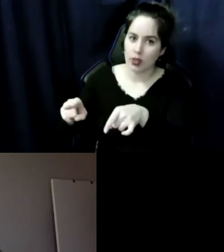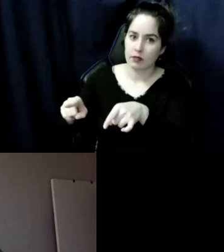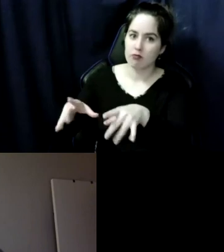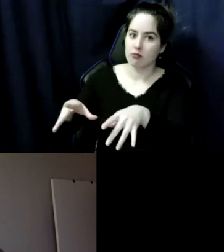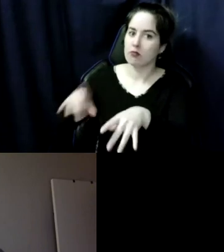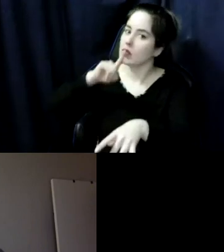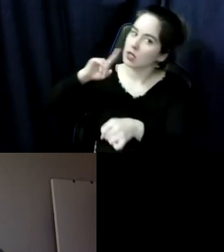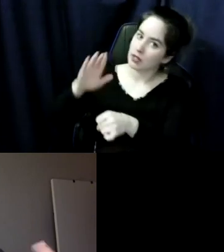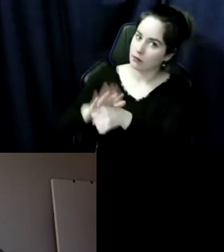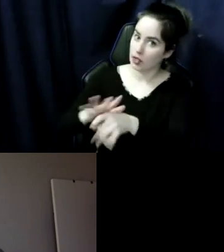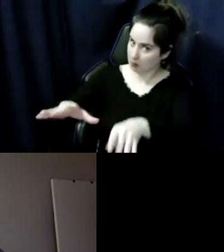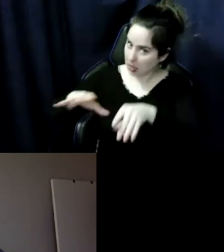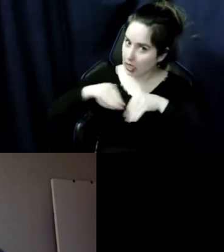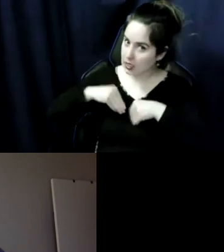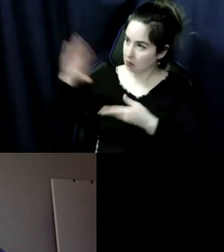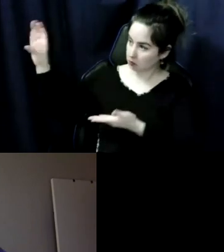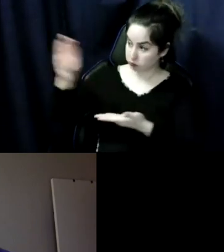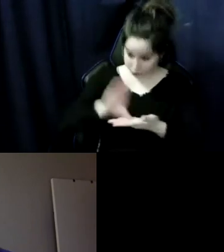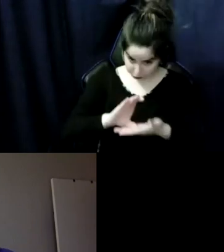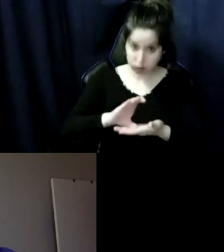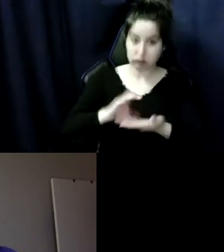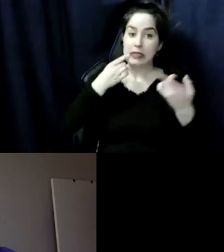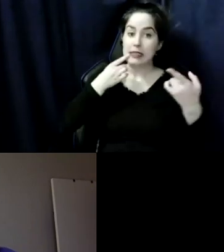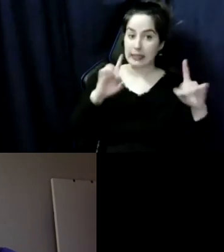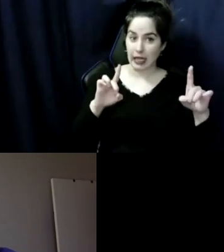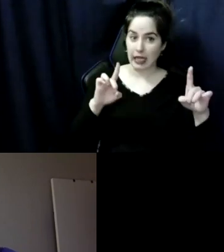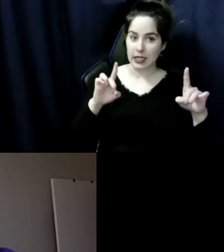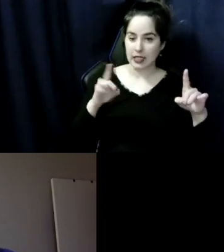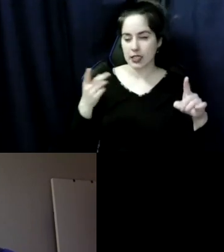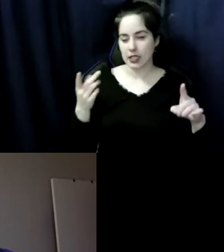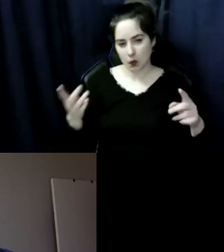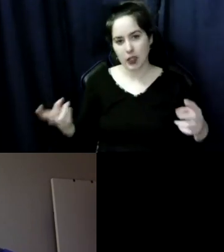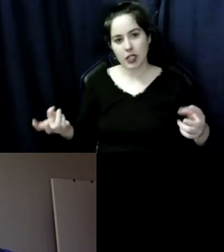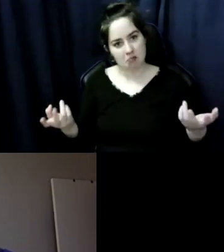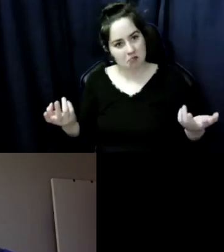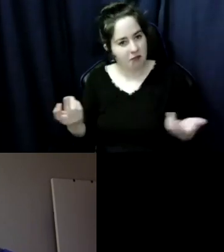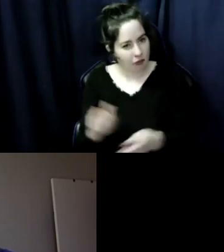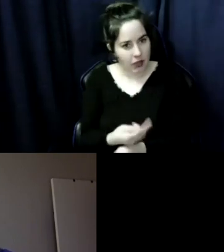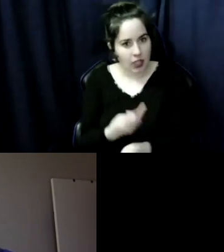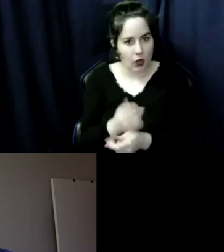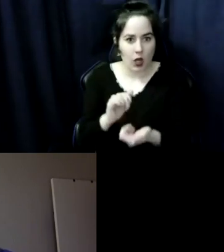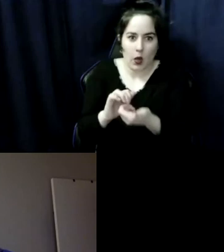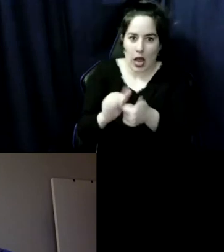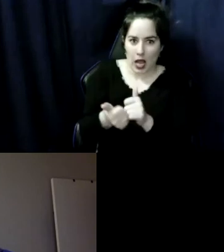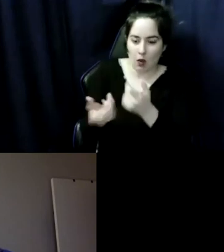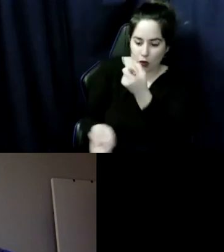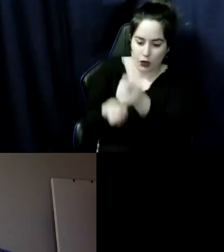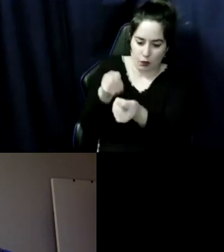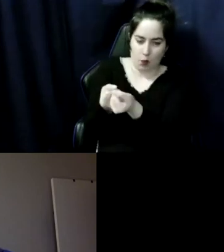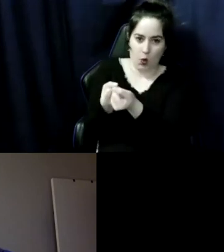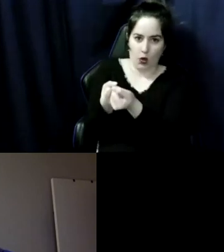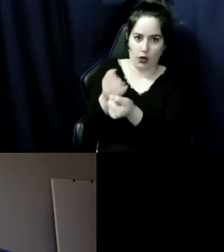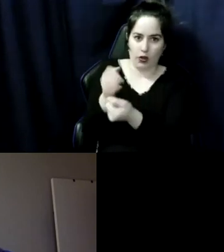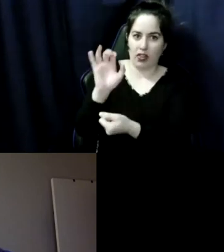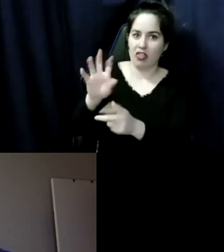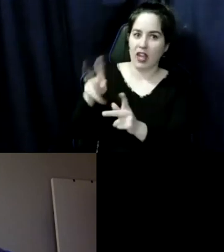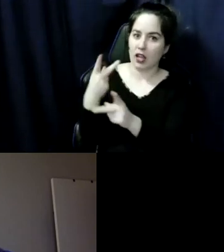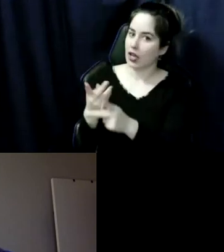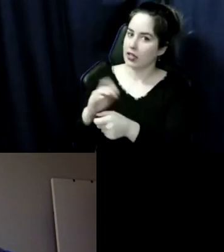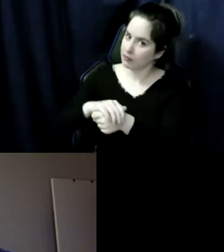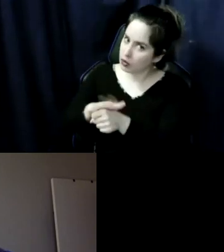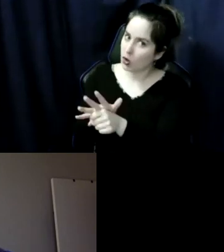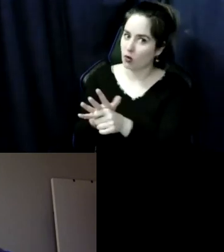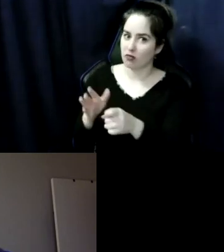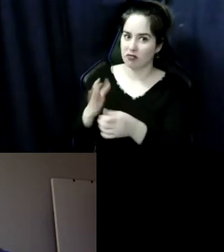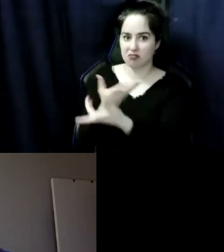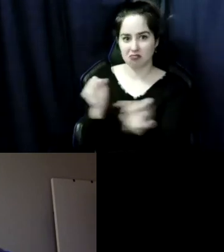that they have the grant, that we could look at ways to kind of support concerns around health and safety.